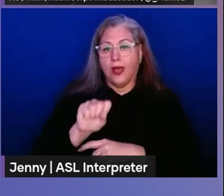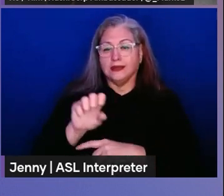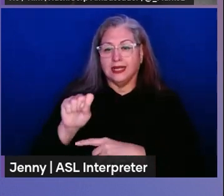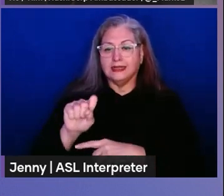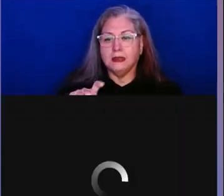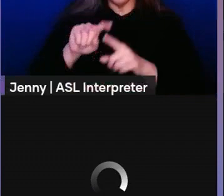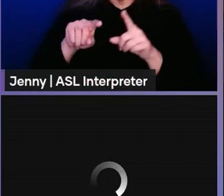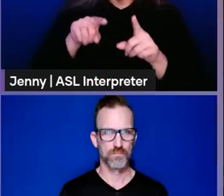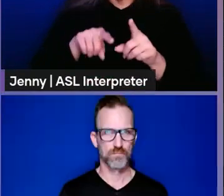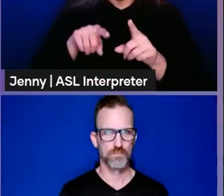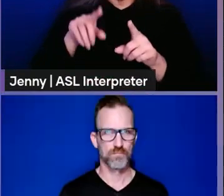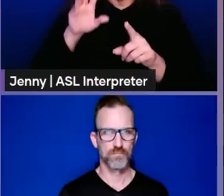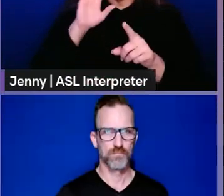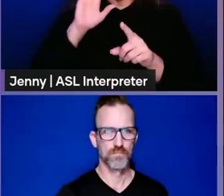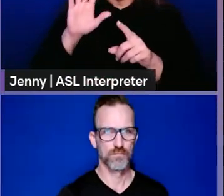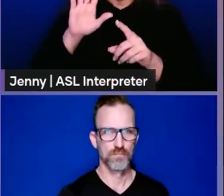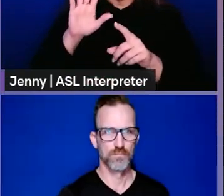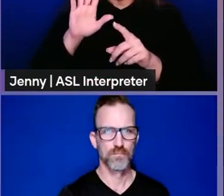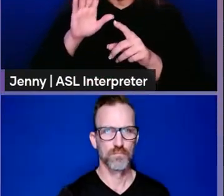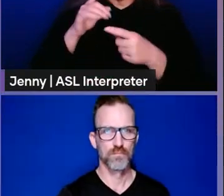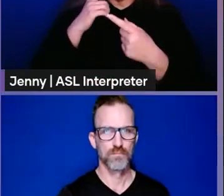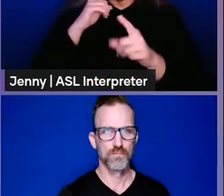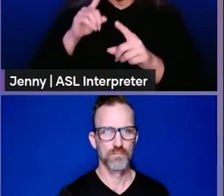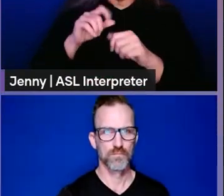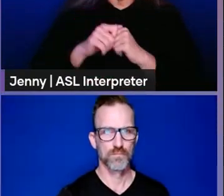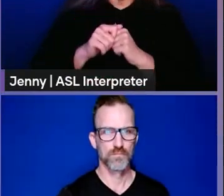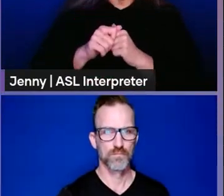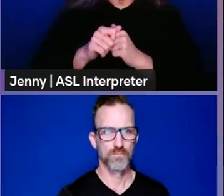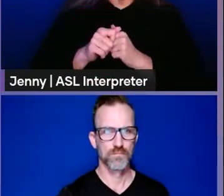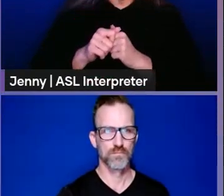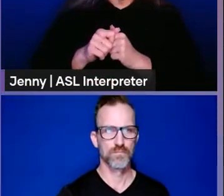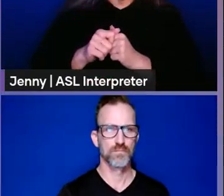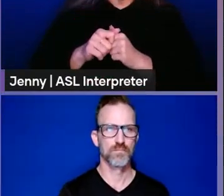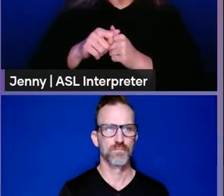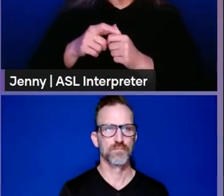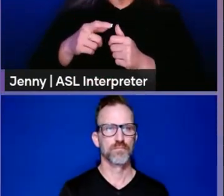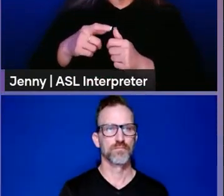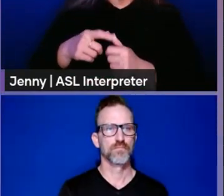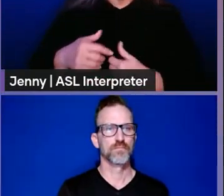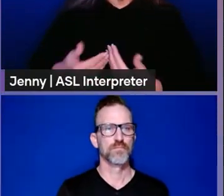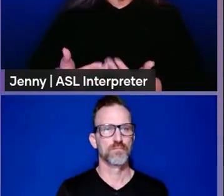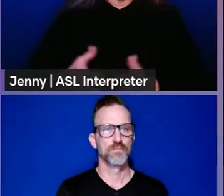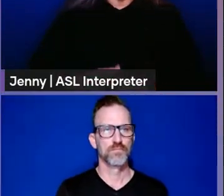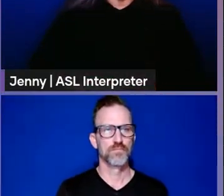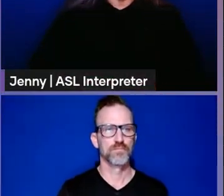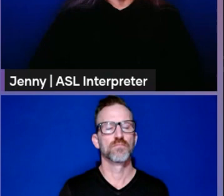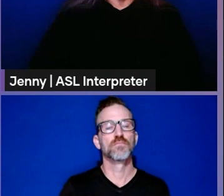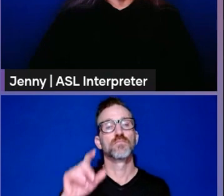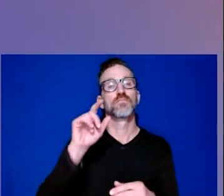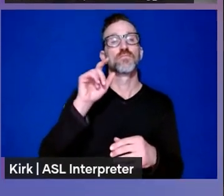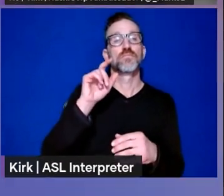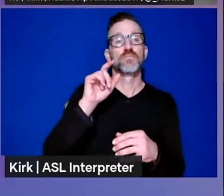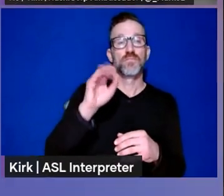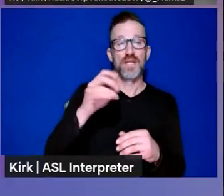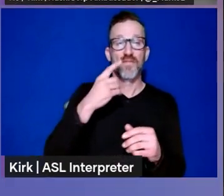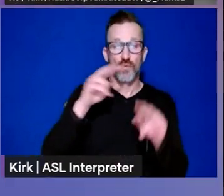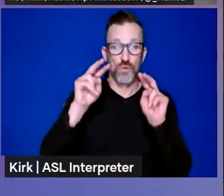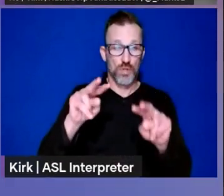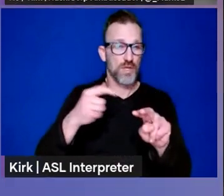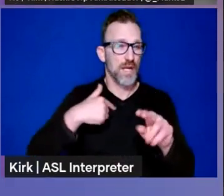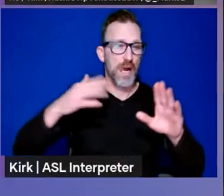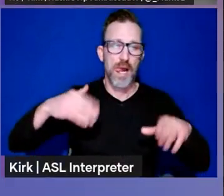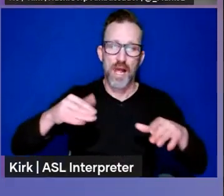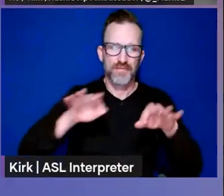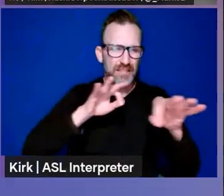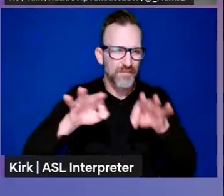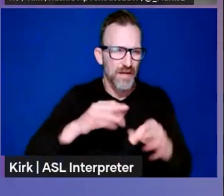will kind of do the trick. So firstly, if we look, I don't have any projects defined yet, and I don't have any runners